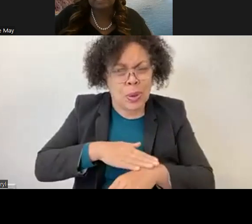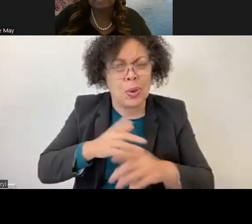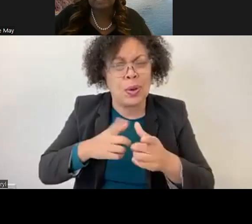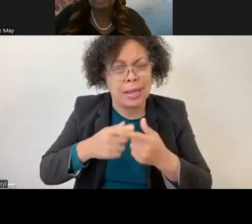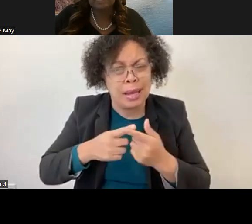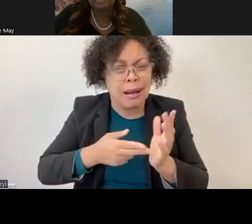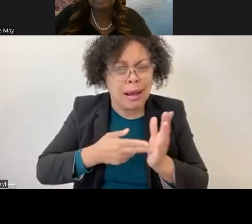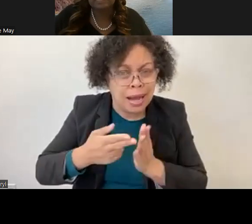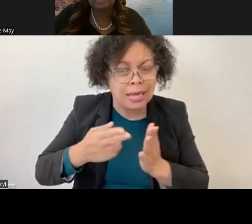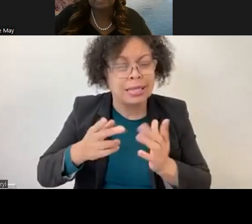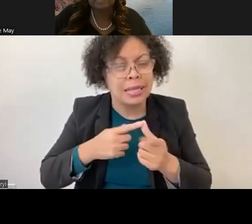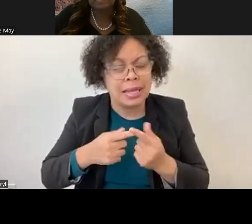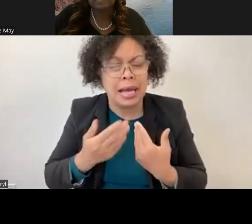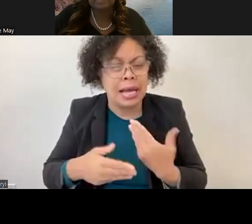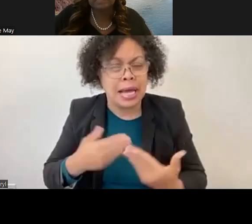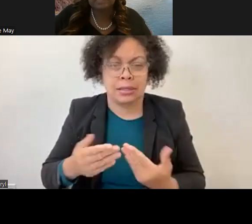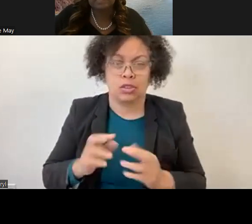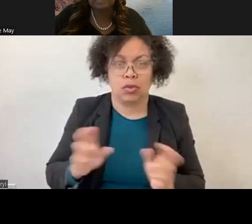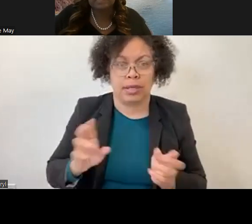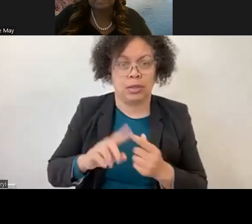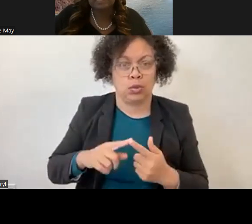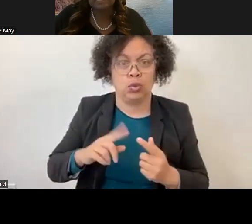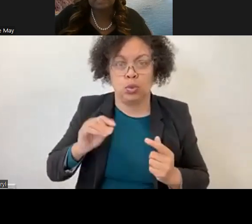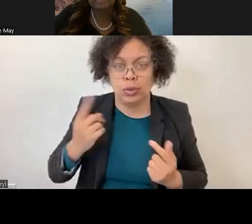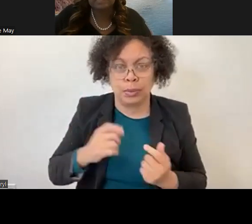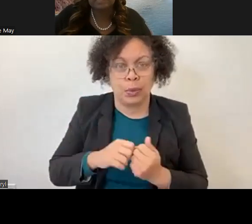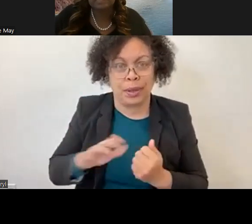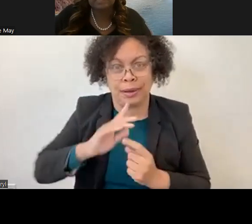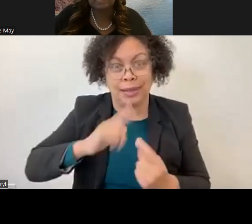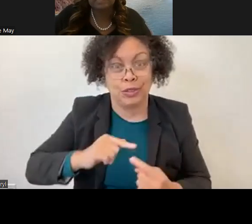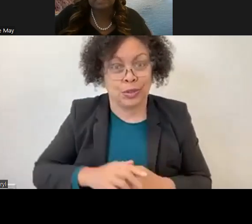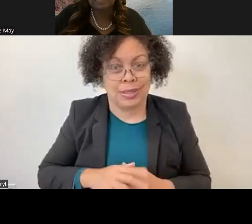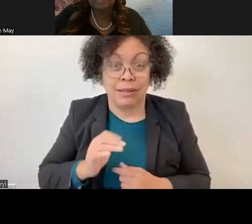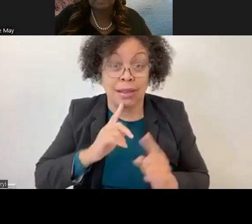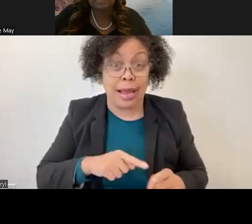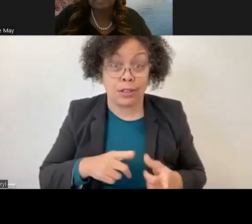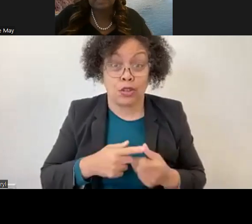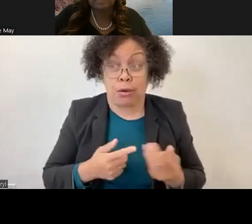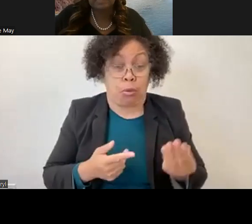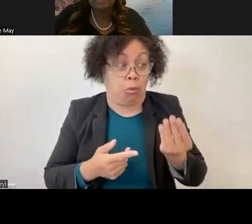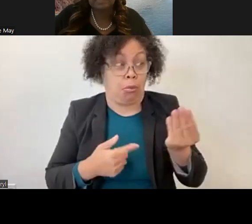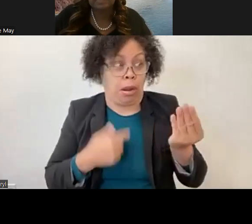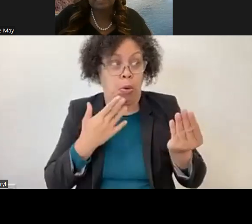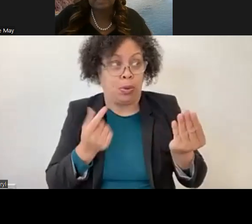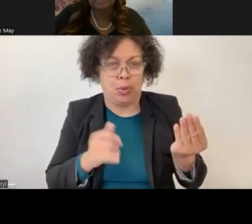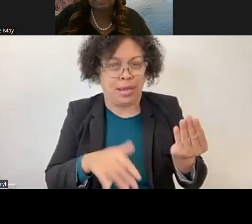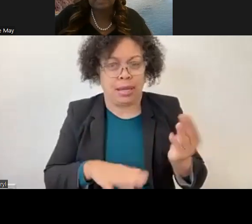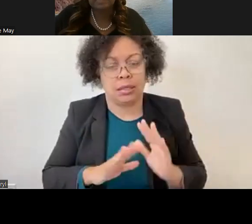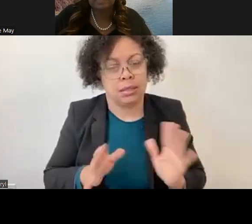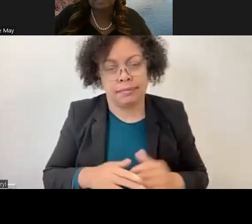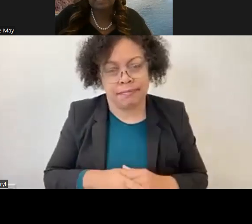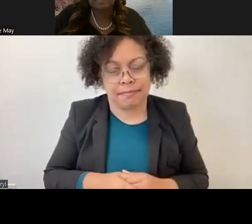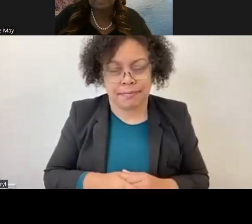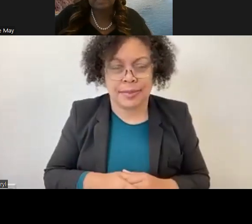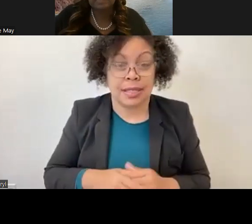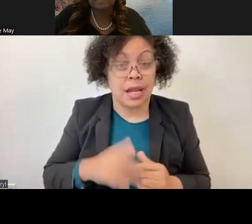honest about what you can and can't do, what is a short, medium, or long-term goal, because that's going to cultivate the trust that you need, which we all know is